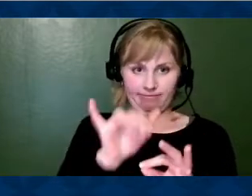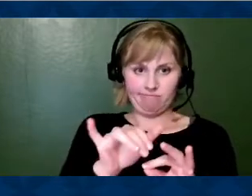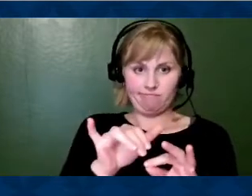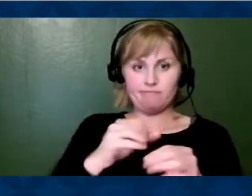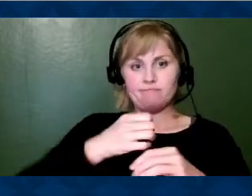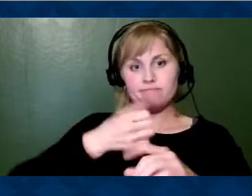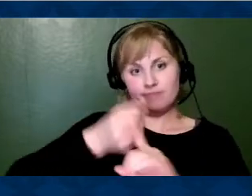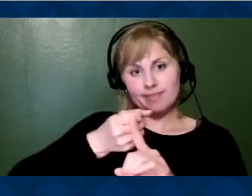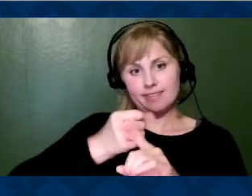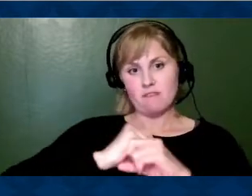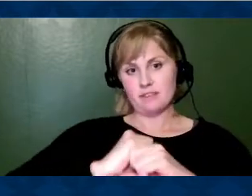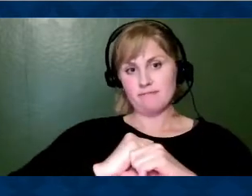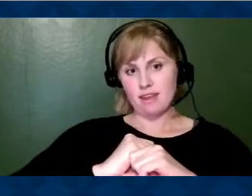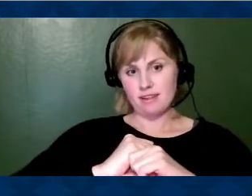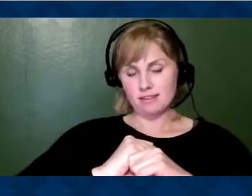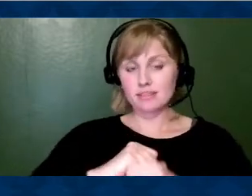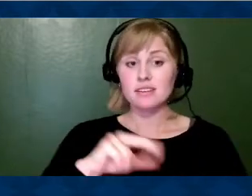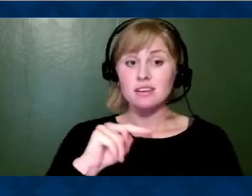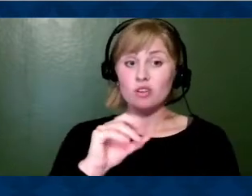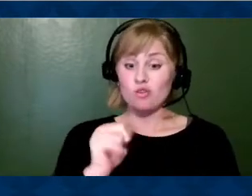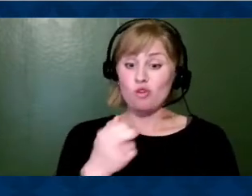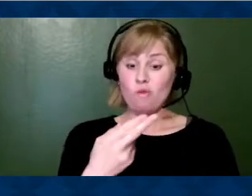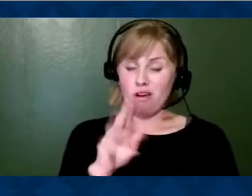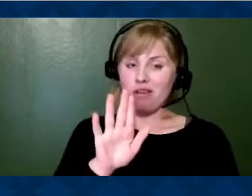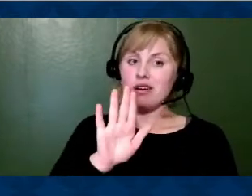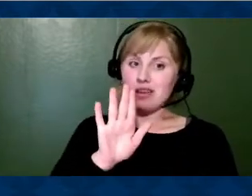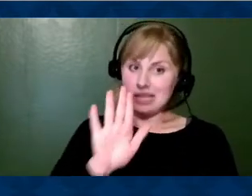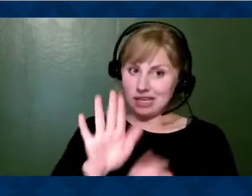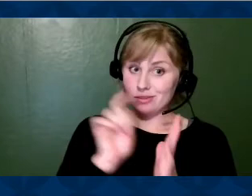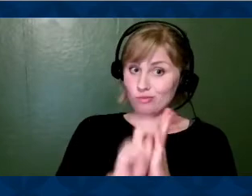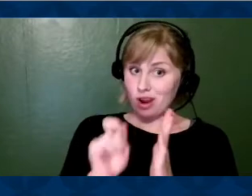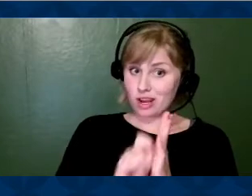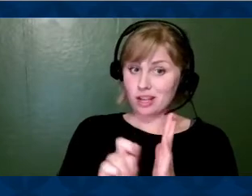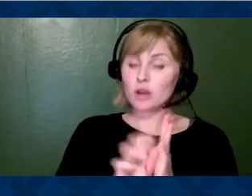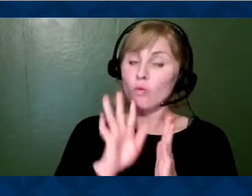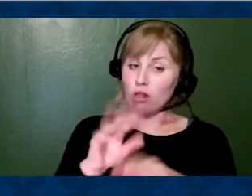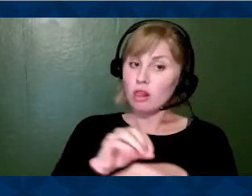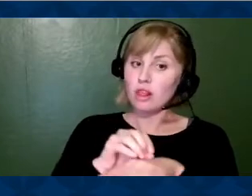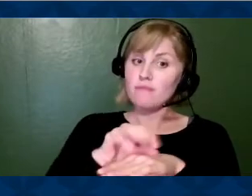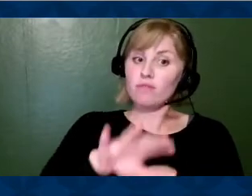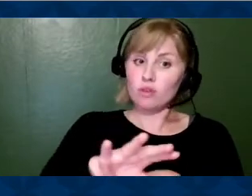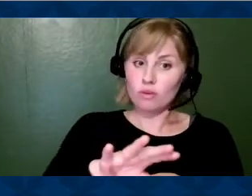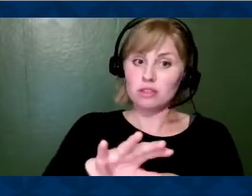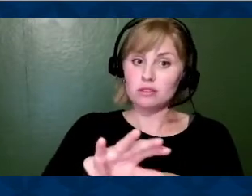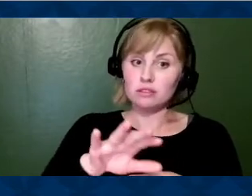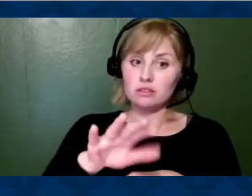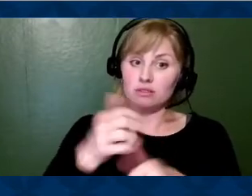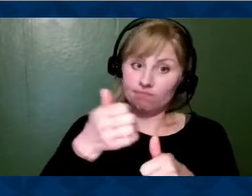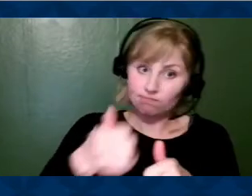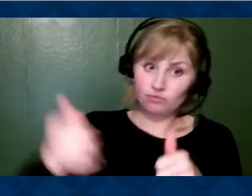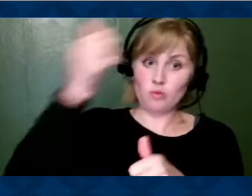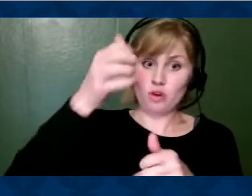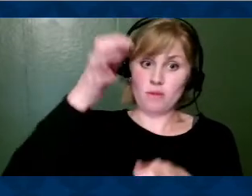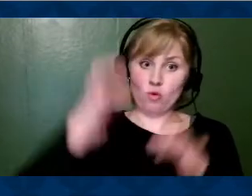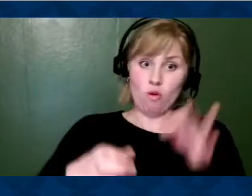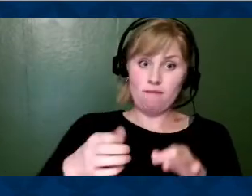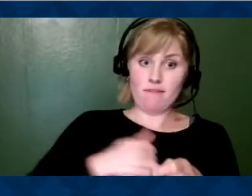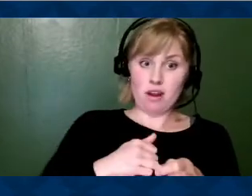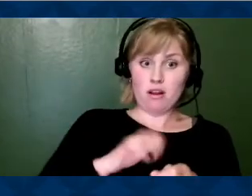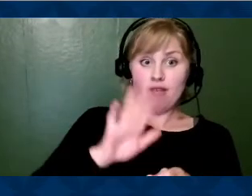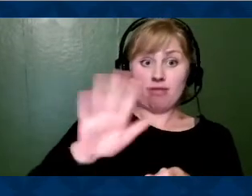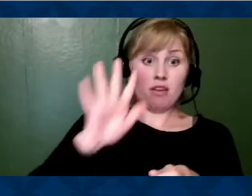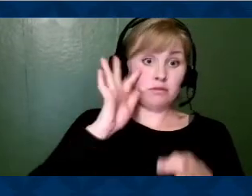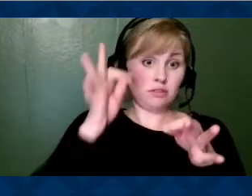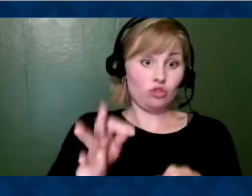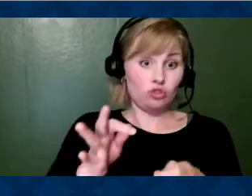So no doubt Noah's scholarship is going to have an influence on the litigation of those issues before the Supreme Court of Canada. Next